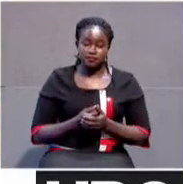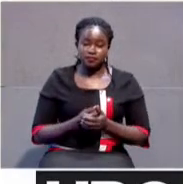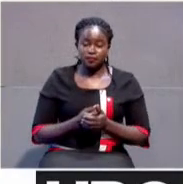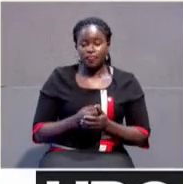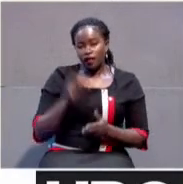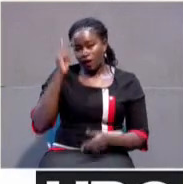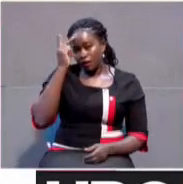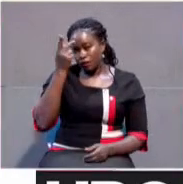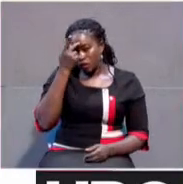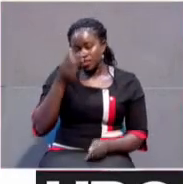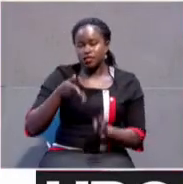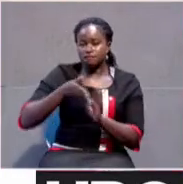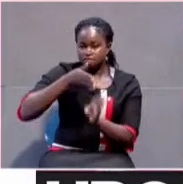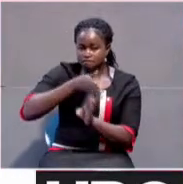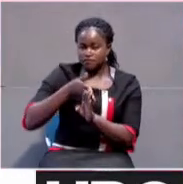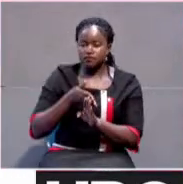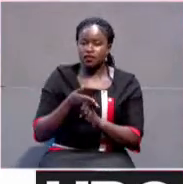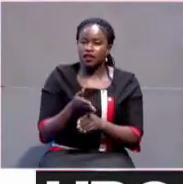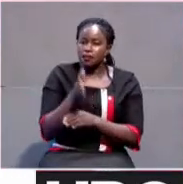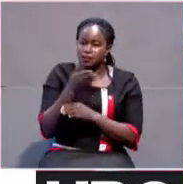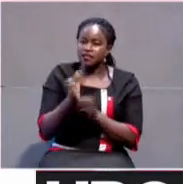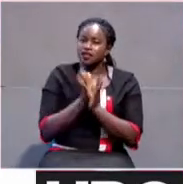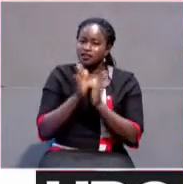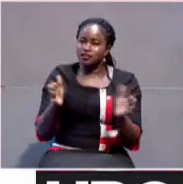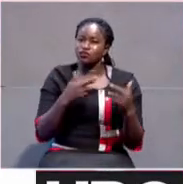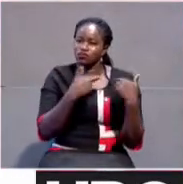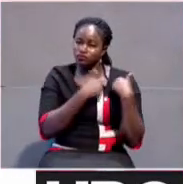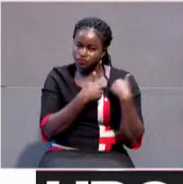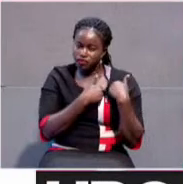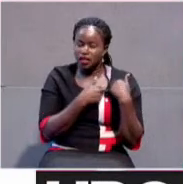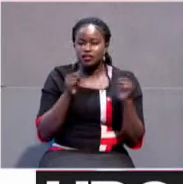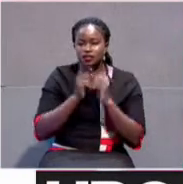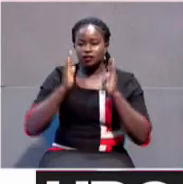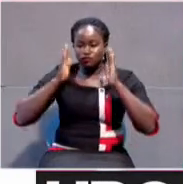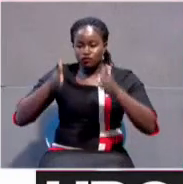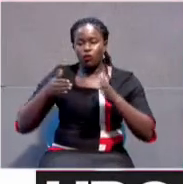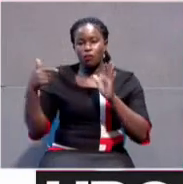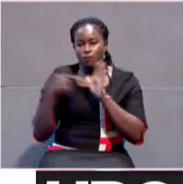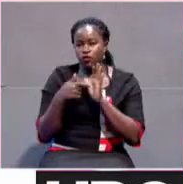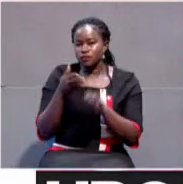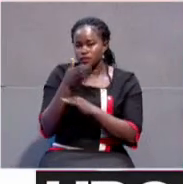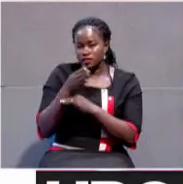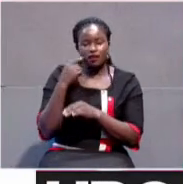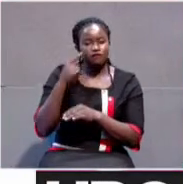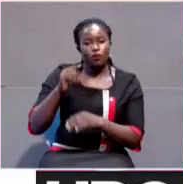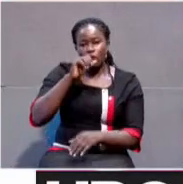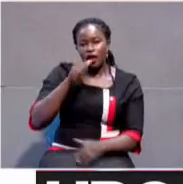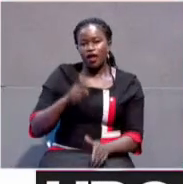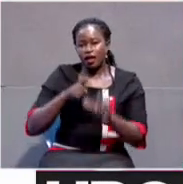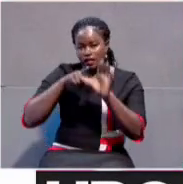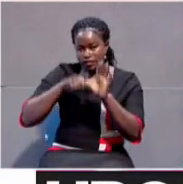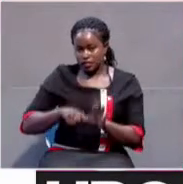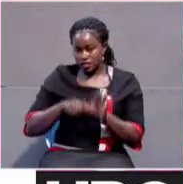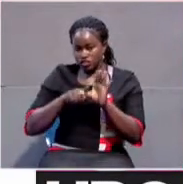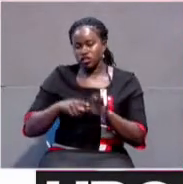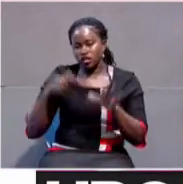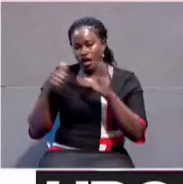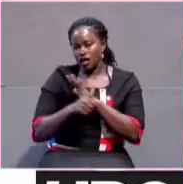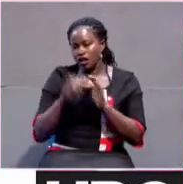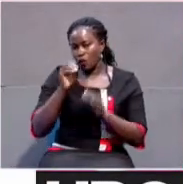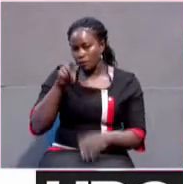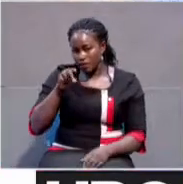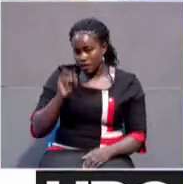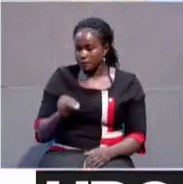policy direction. The Minister for General Duties and Focal Point Minister for SDGs, in the office of the Prime Minister, Mary